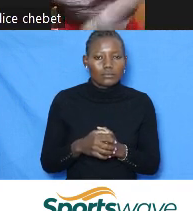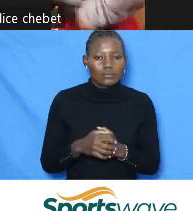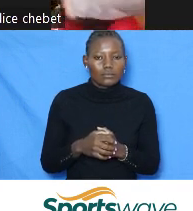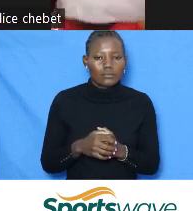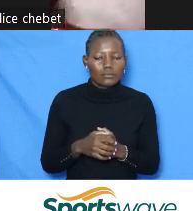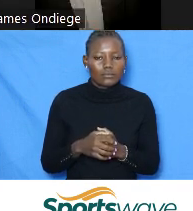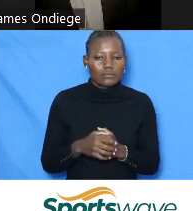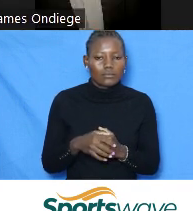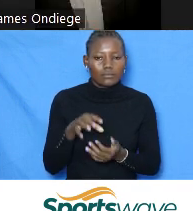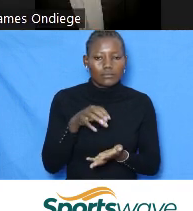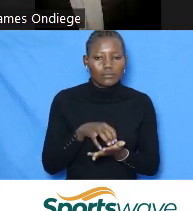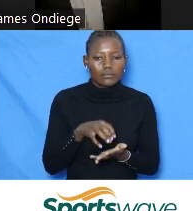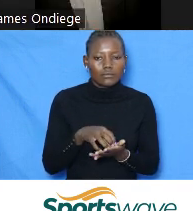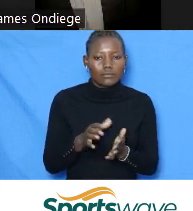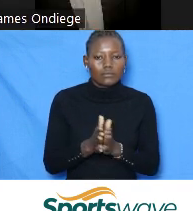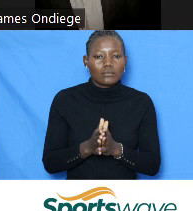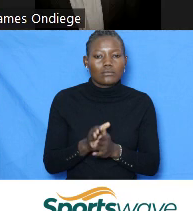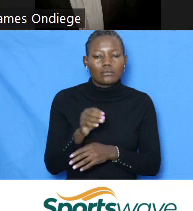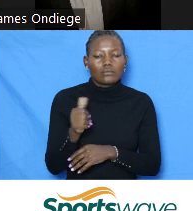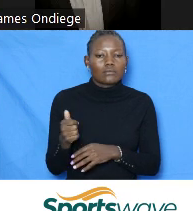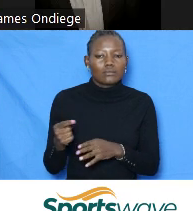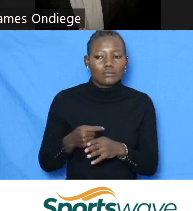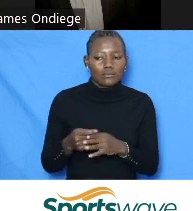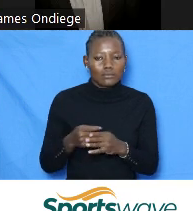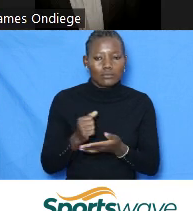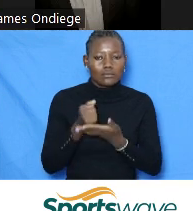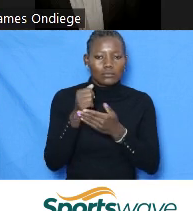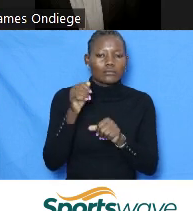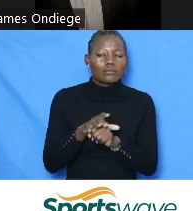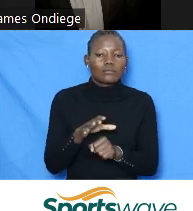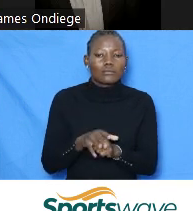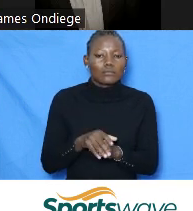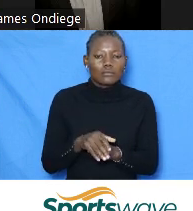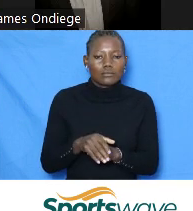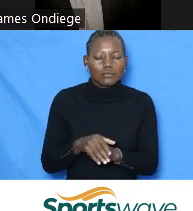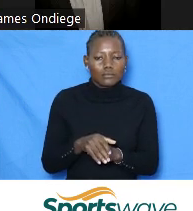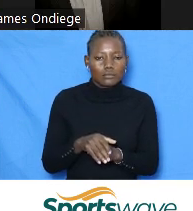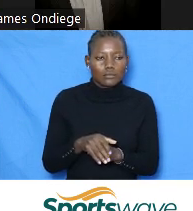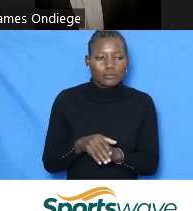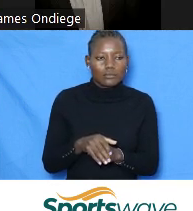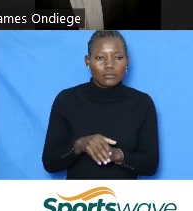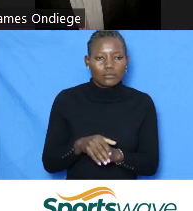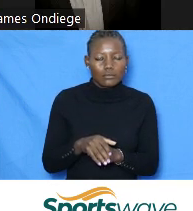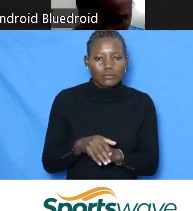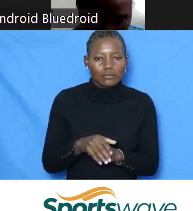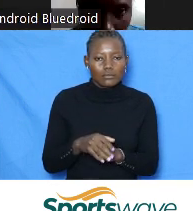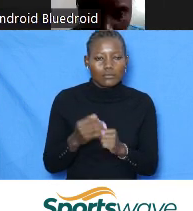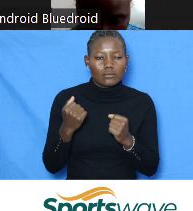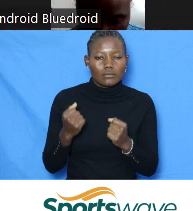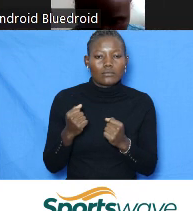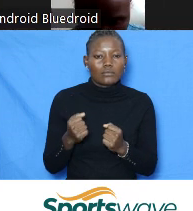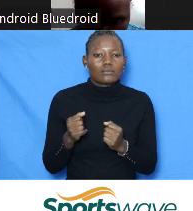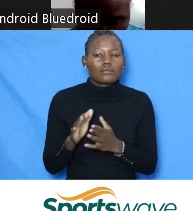injury, conditioning and neuromuscular training really assist. So you look at aerobic training, agility, strength, and